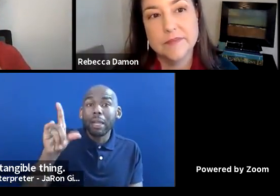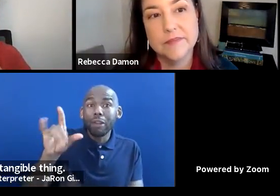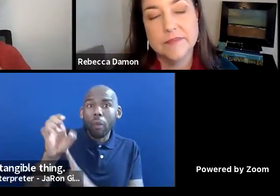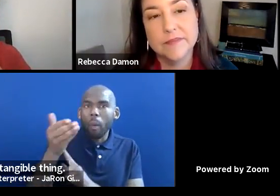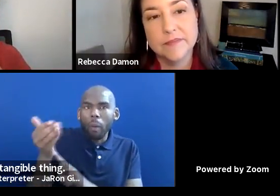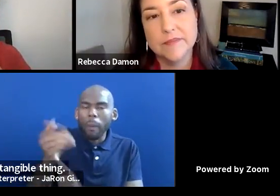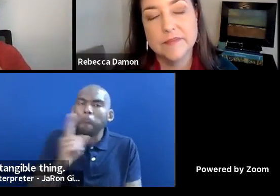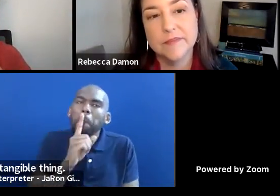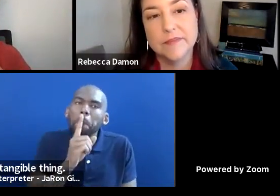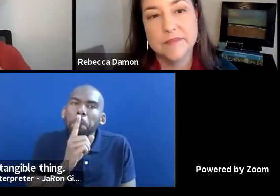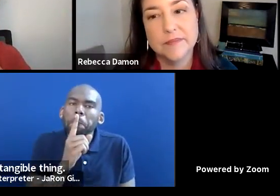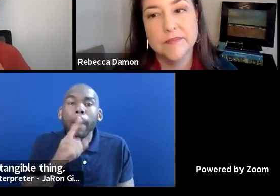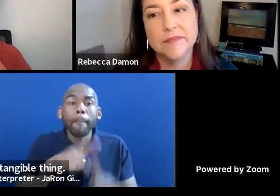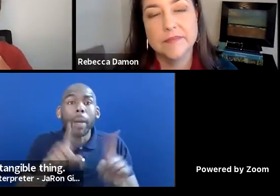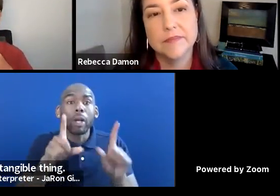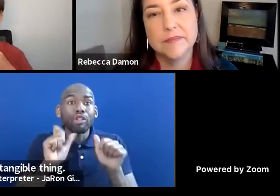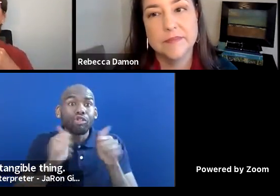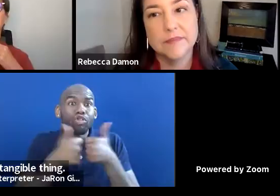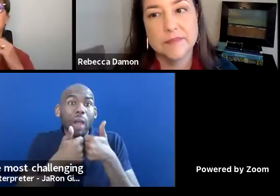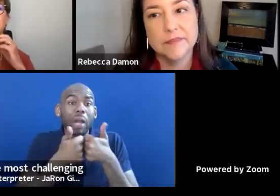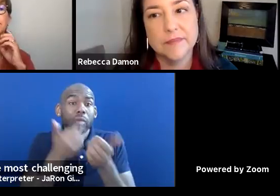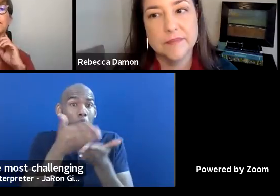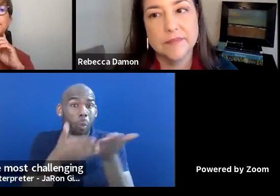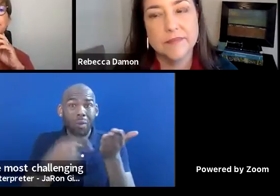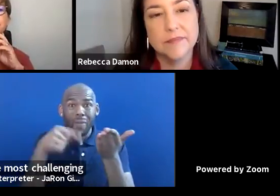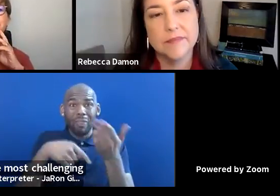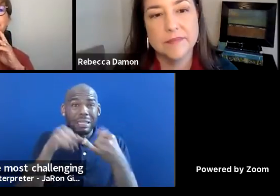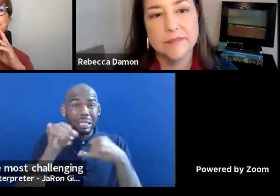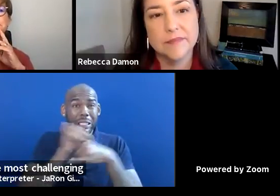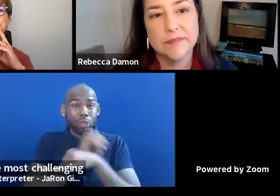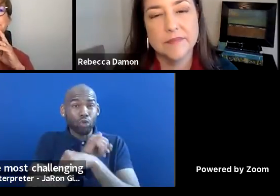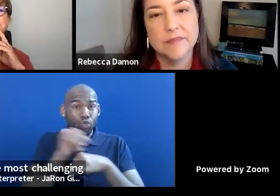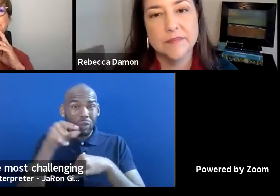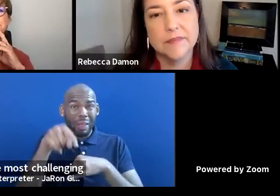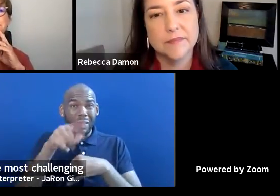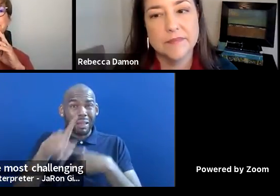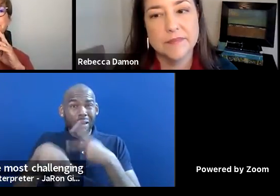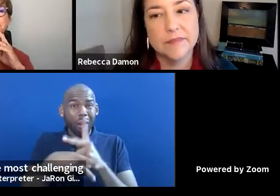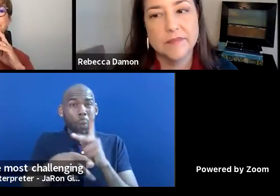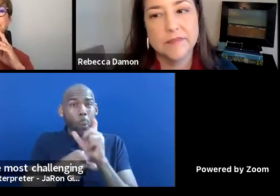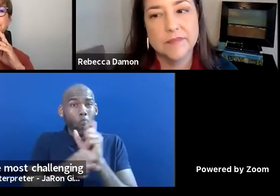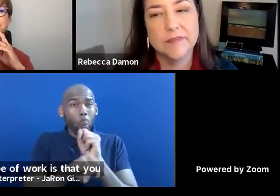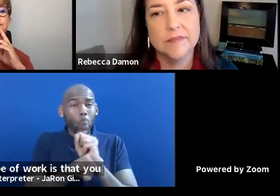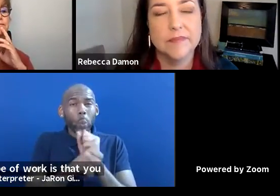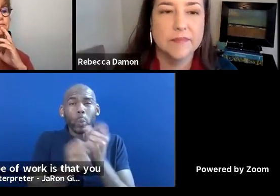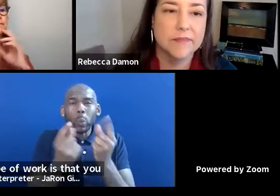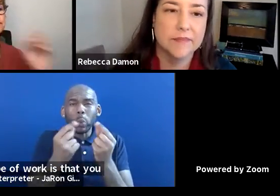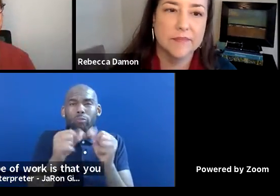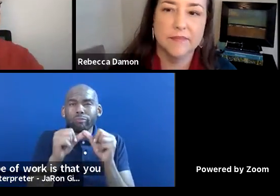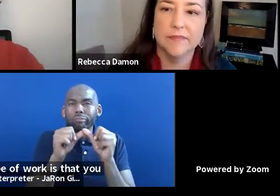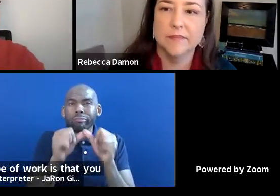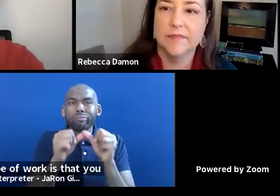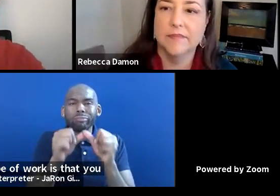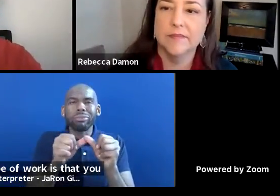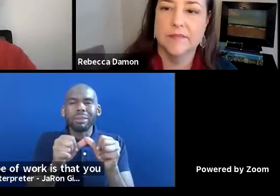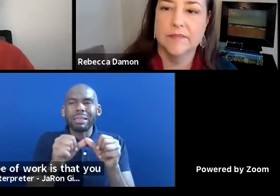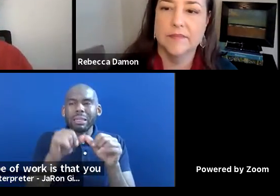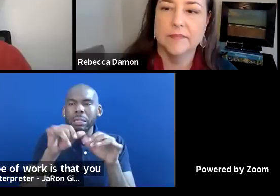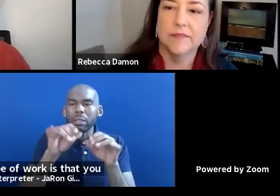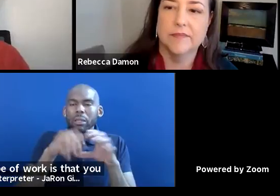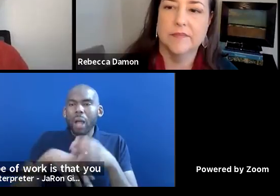most challenging parts of this industry and this type of work is that you constantly have to put yourself outside of your comfort